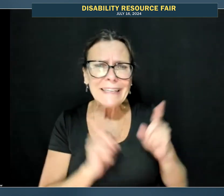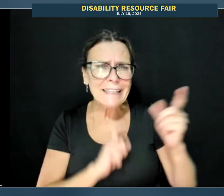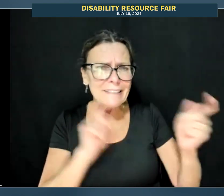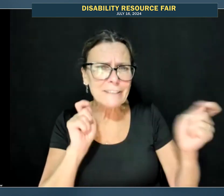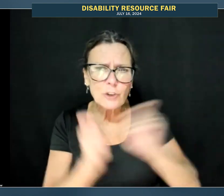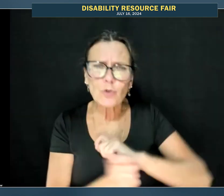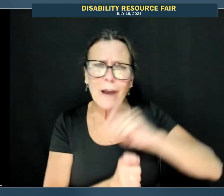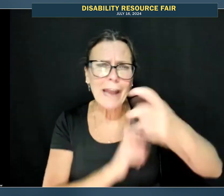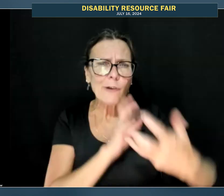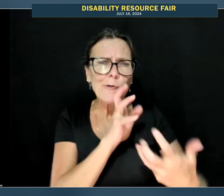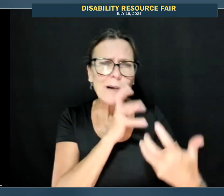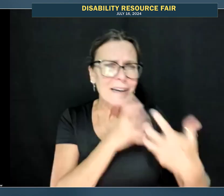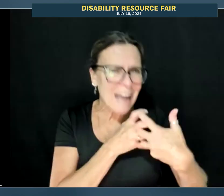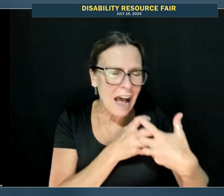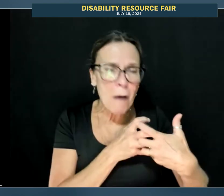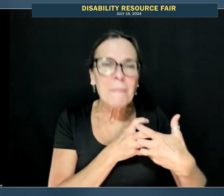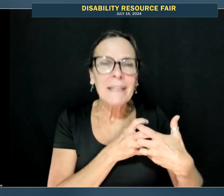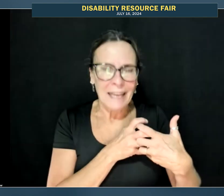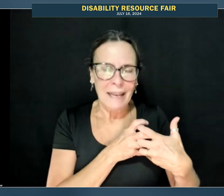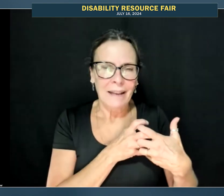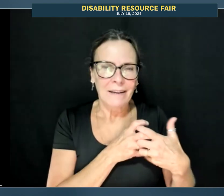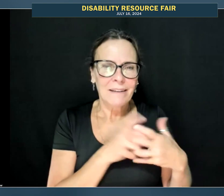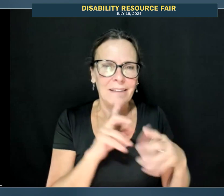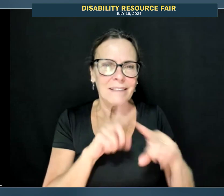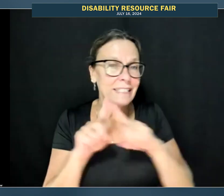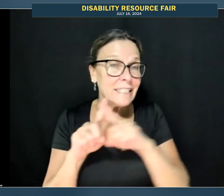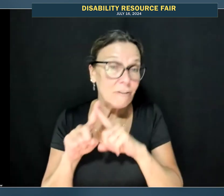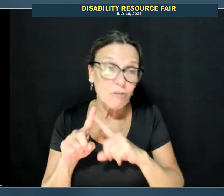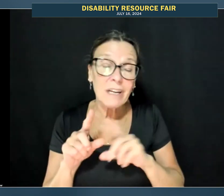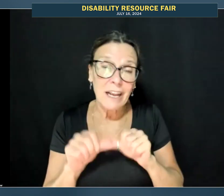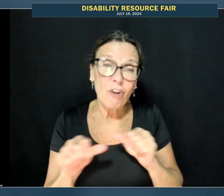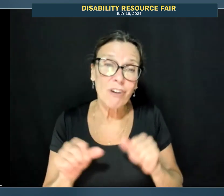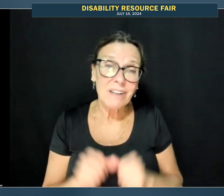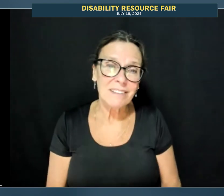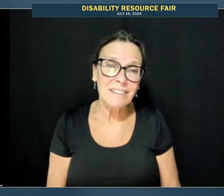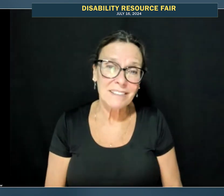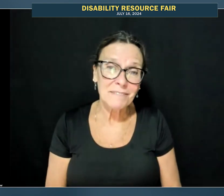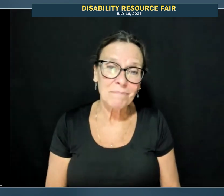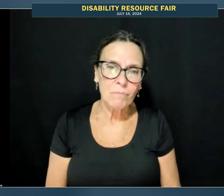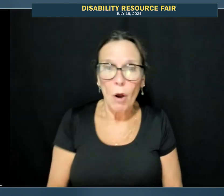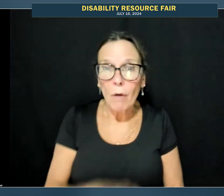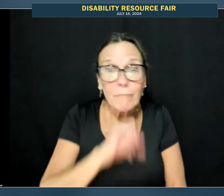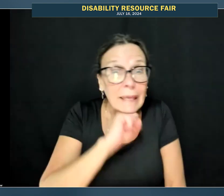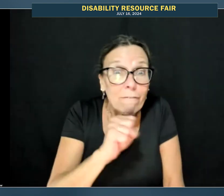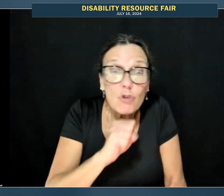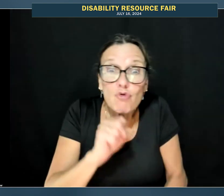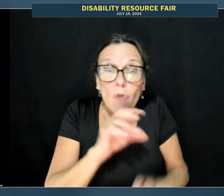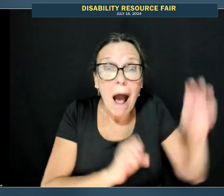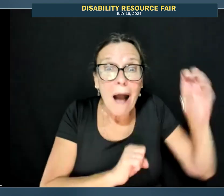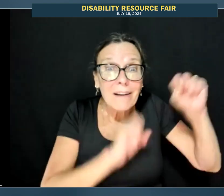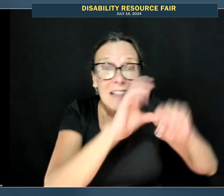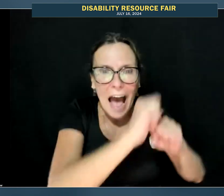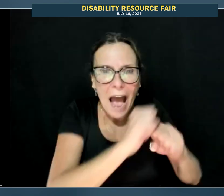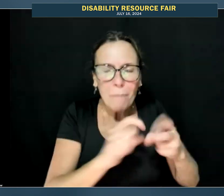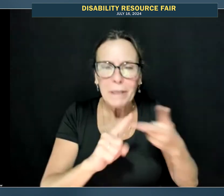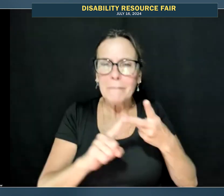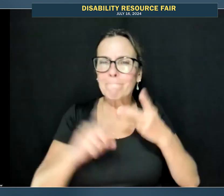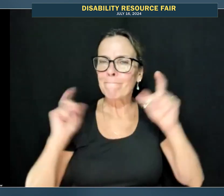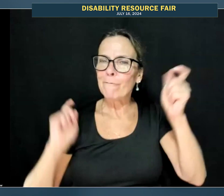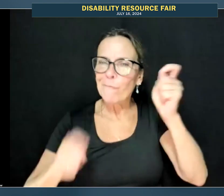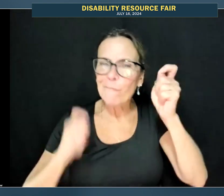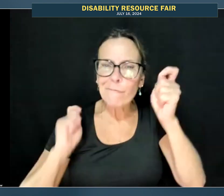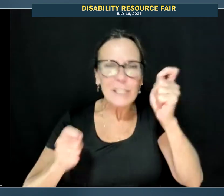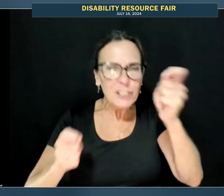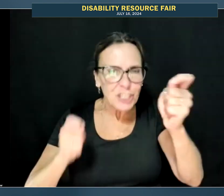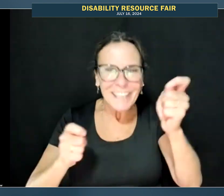accommodate different areas, even when trying rock climbing, fishing,